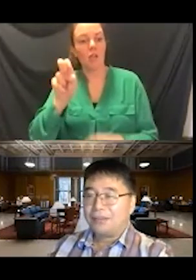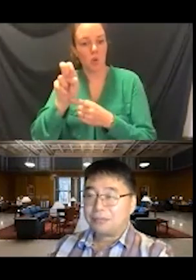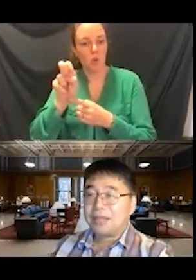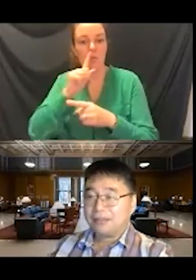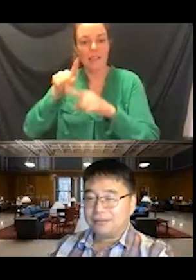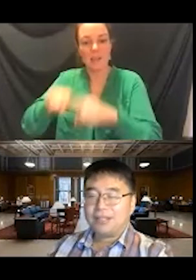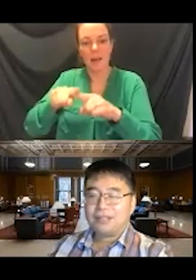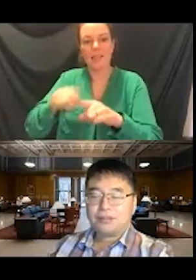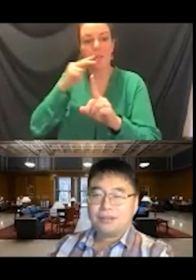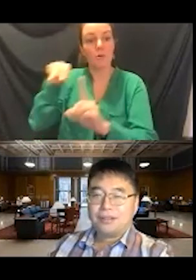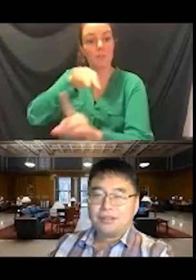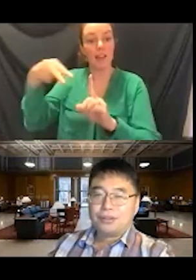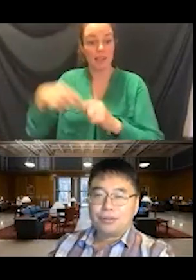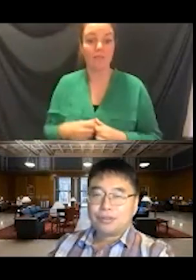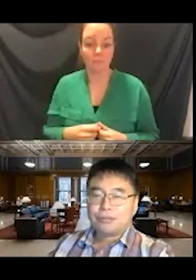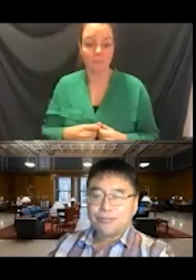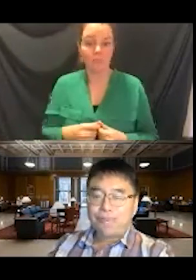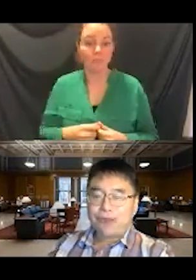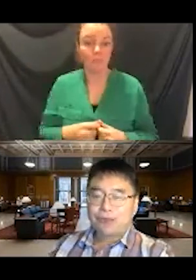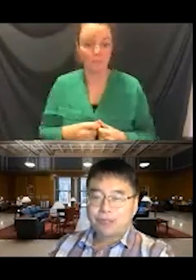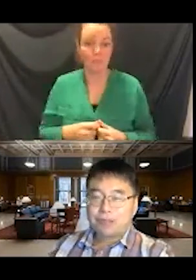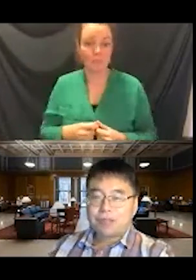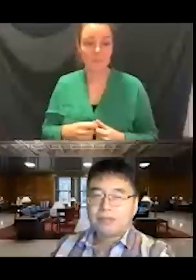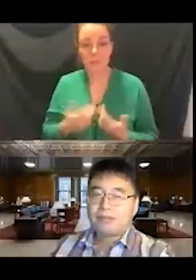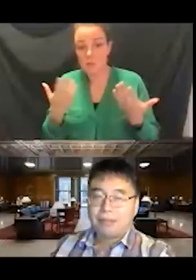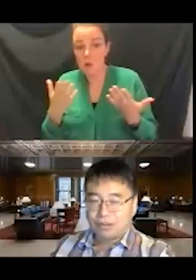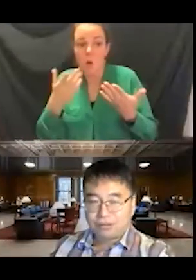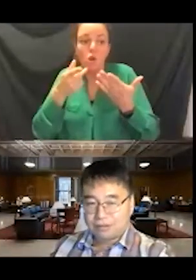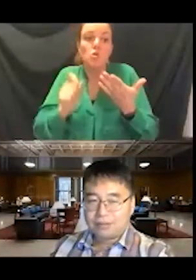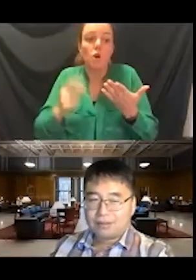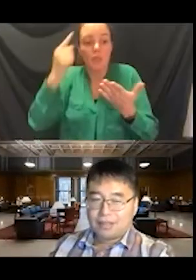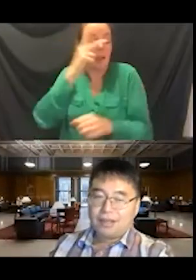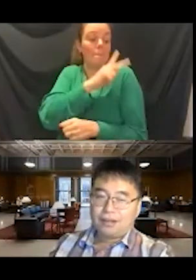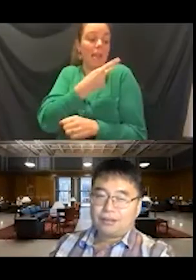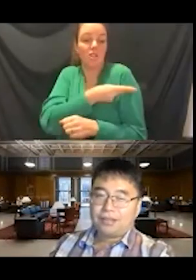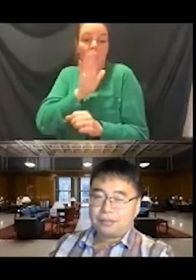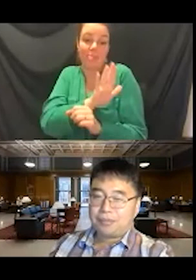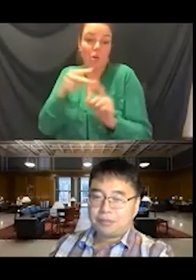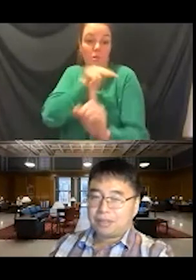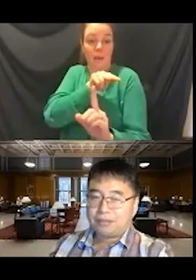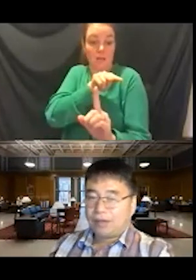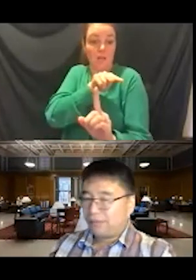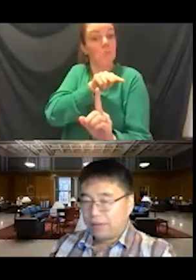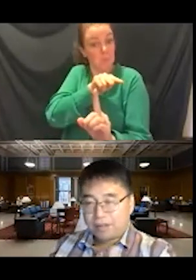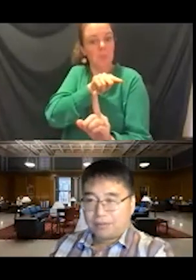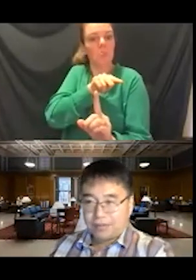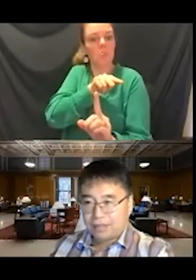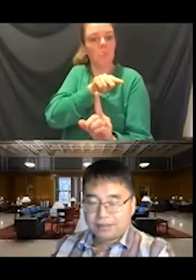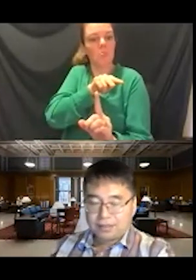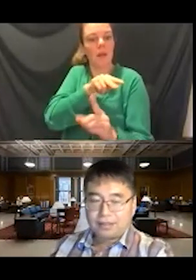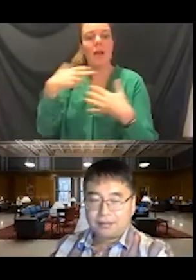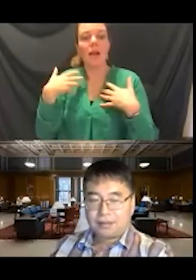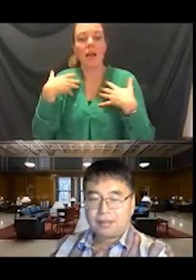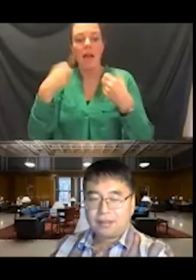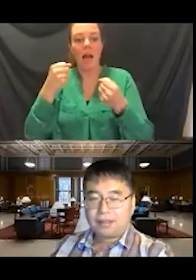on the perspective, right? So you could be take on the perspective of the patient. You could take the perspective of healthcare